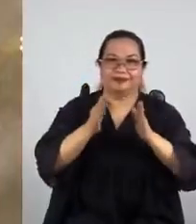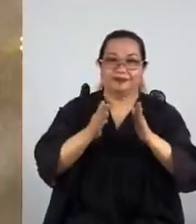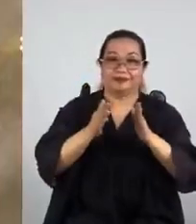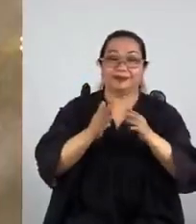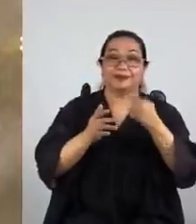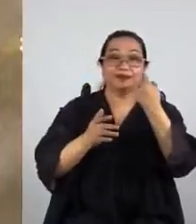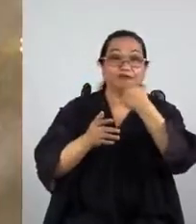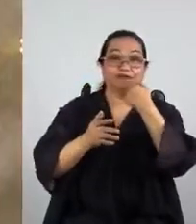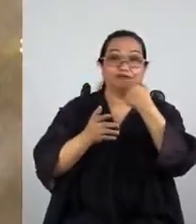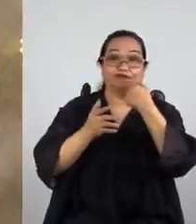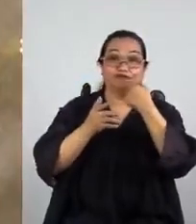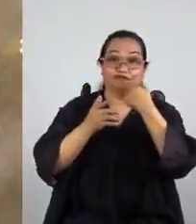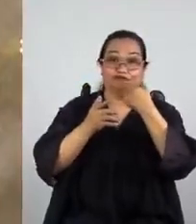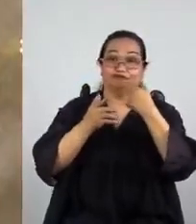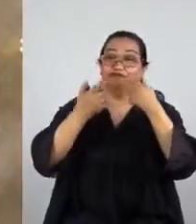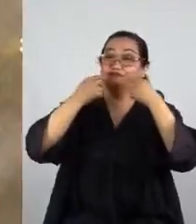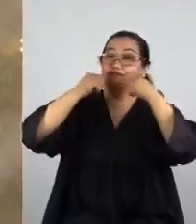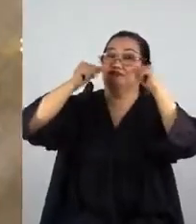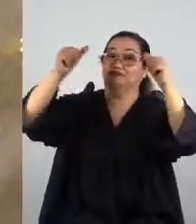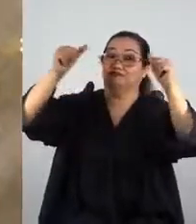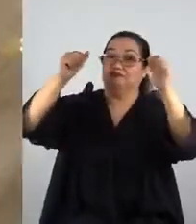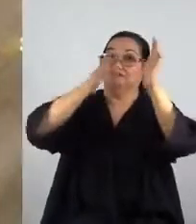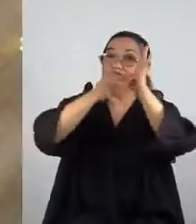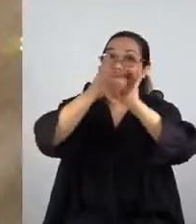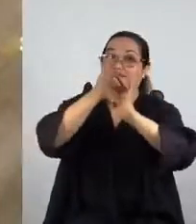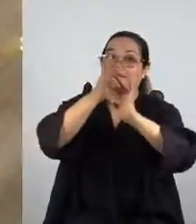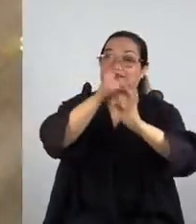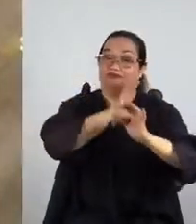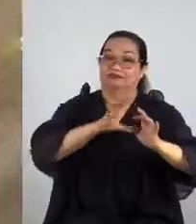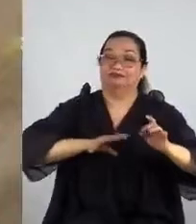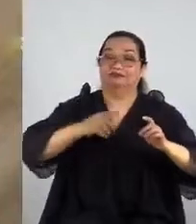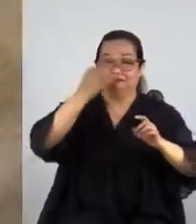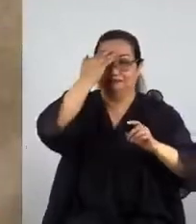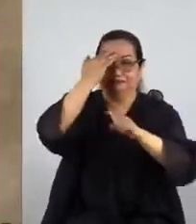Those who profess Jesus Christ who are here, they know they are sinners.